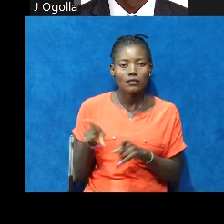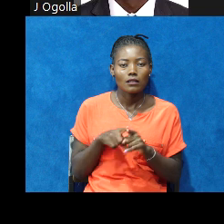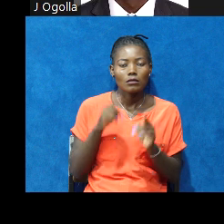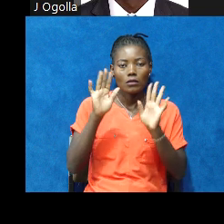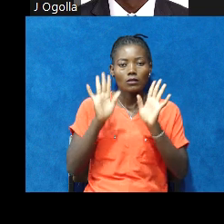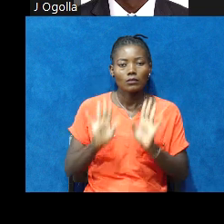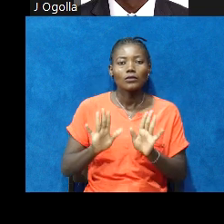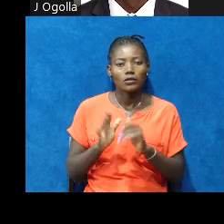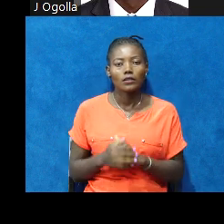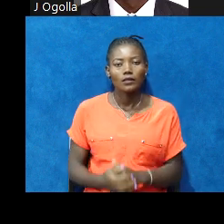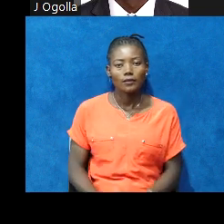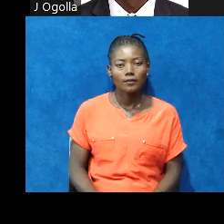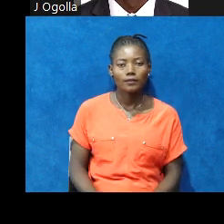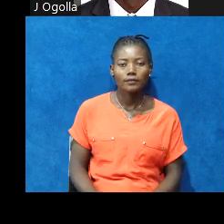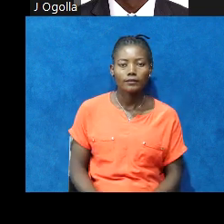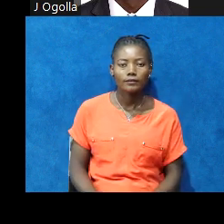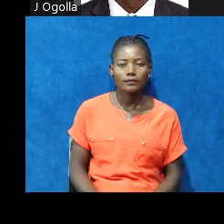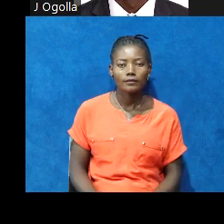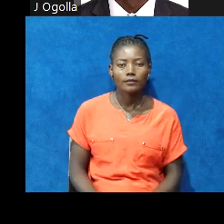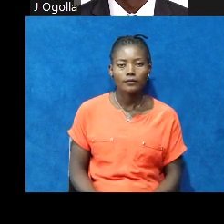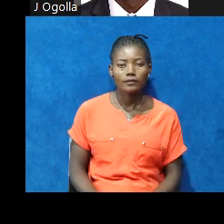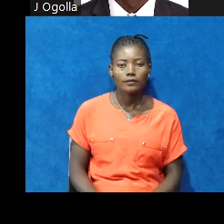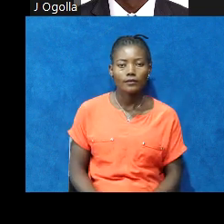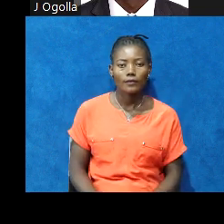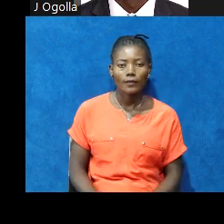areas is also important.